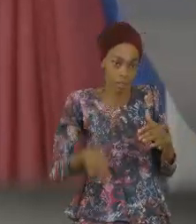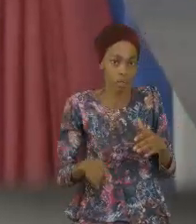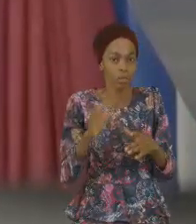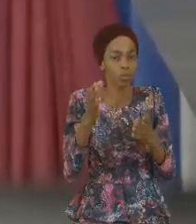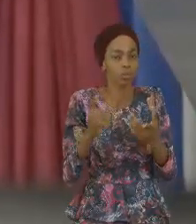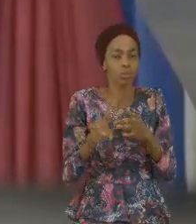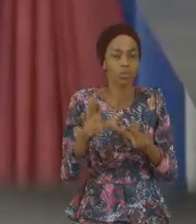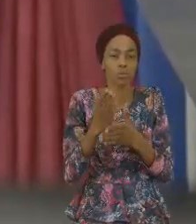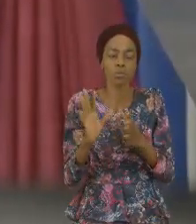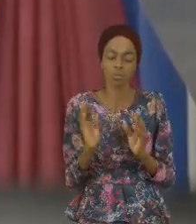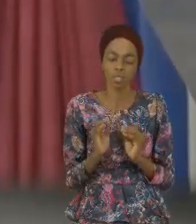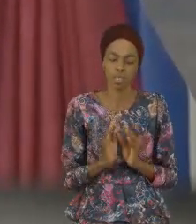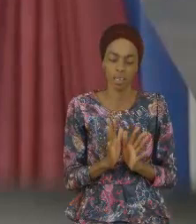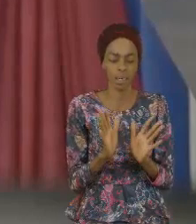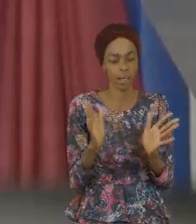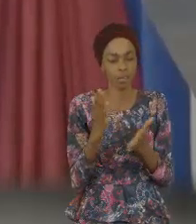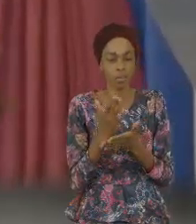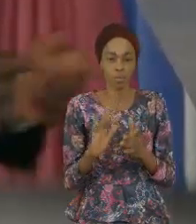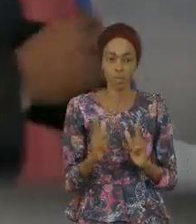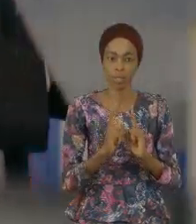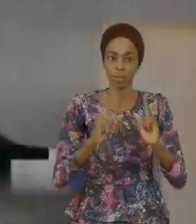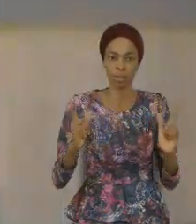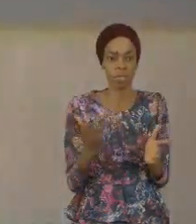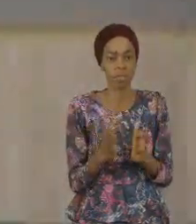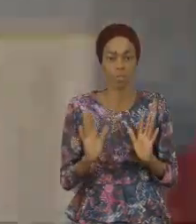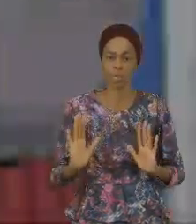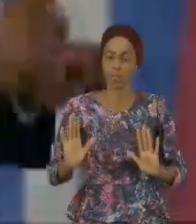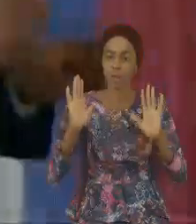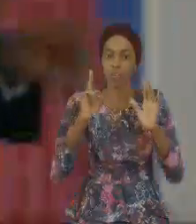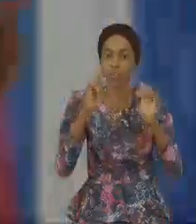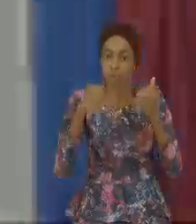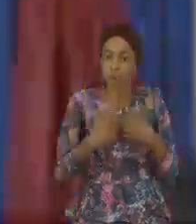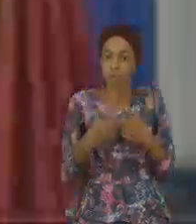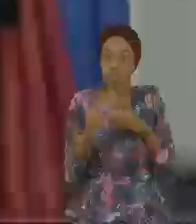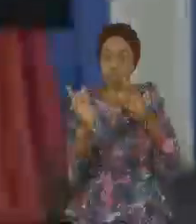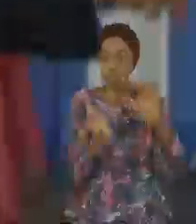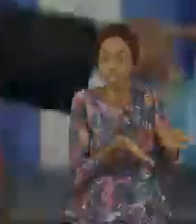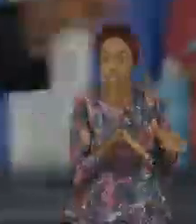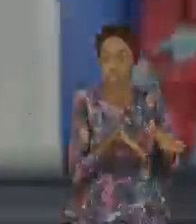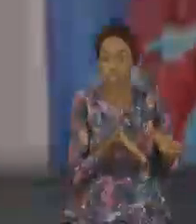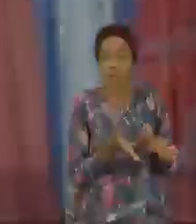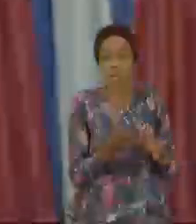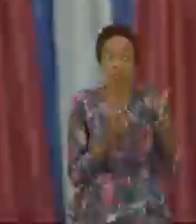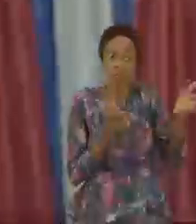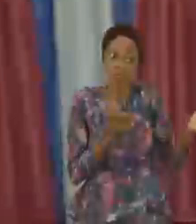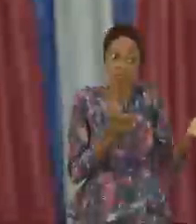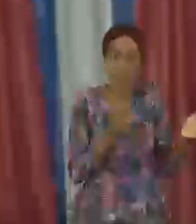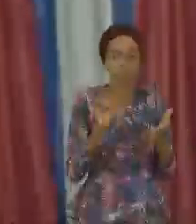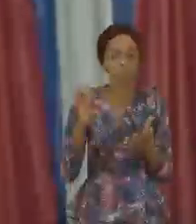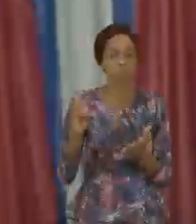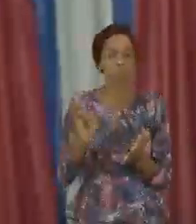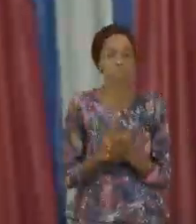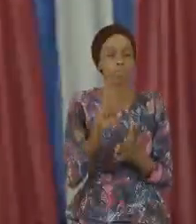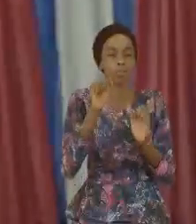inner crystal, something great and something marvelous. You have to depart from there so that you